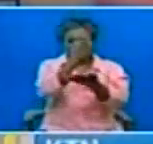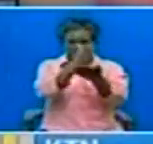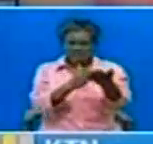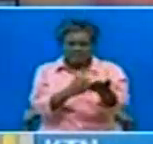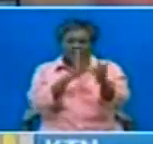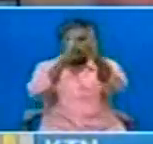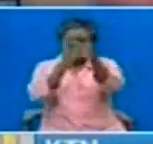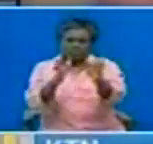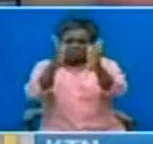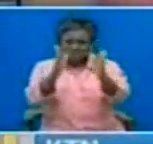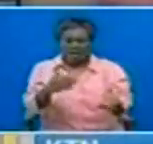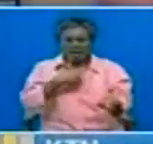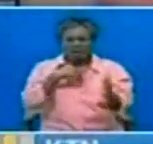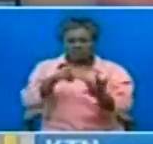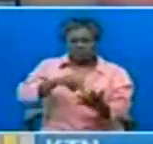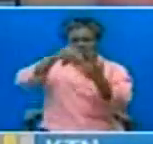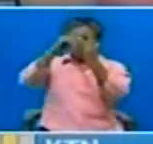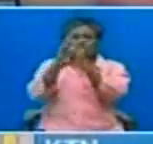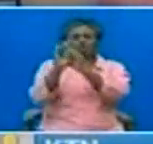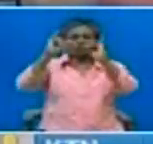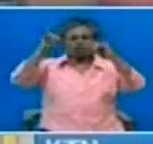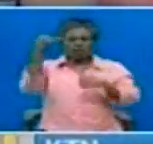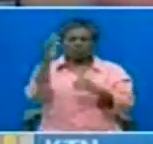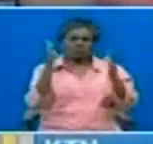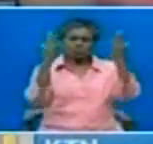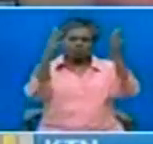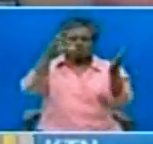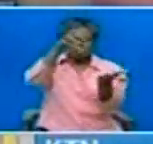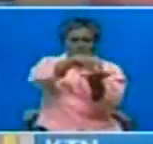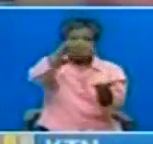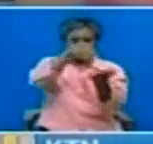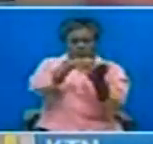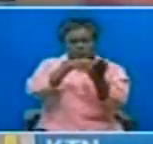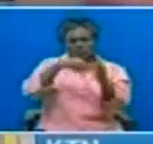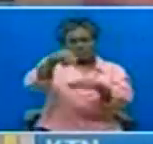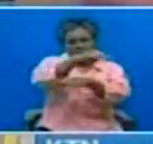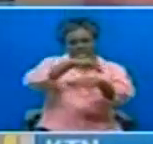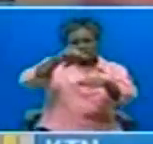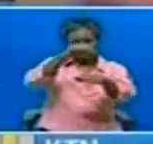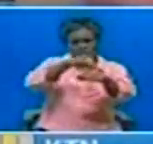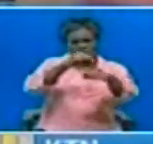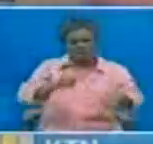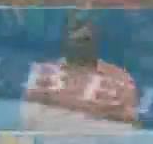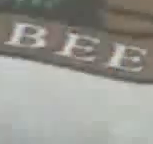Ofula has tonight's edition of our special Jamhuri Week features on the state of the republic.